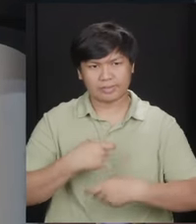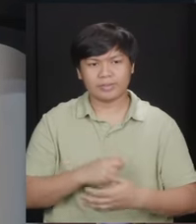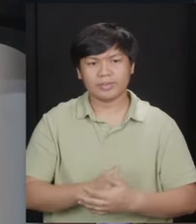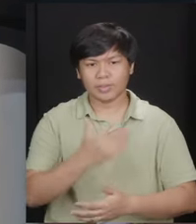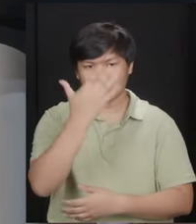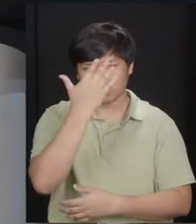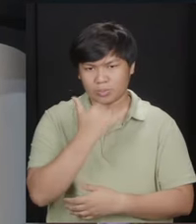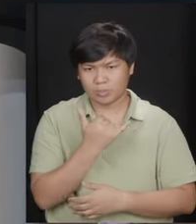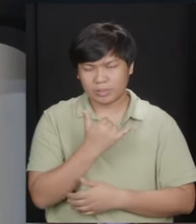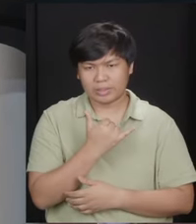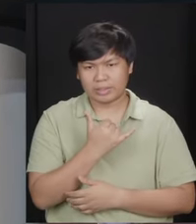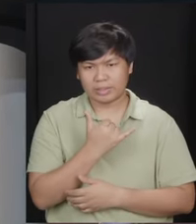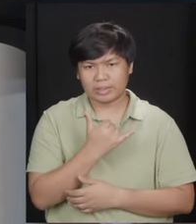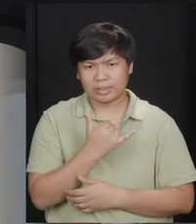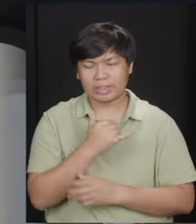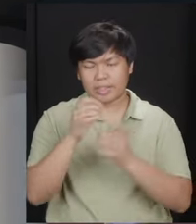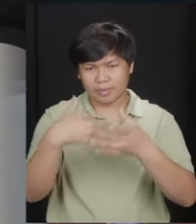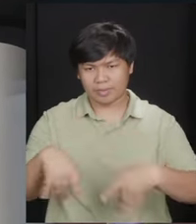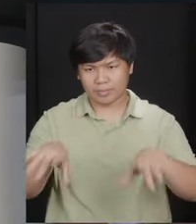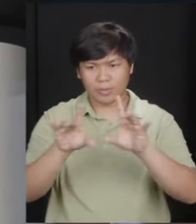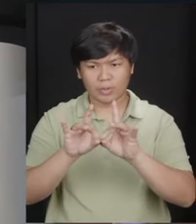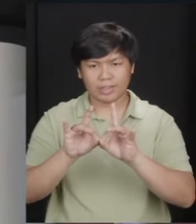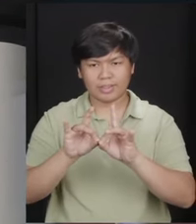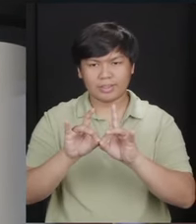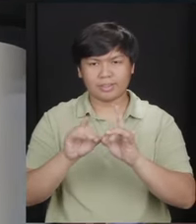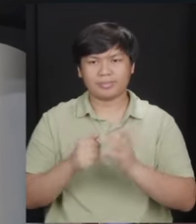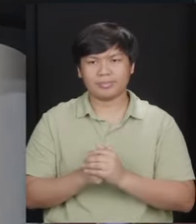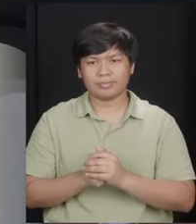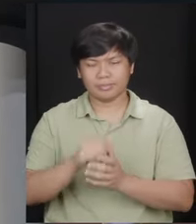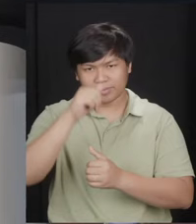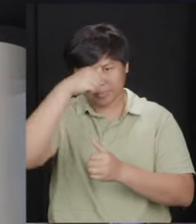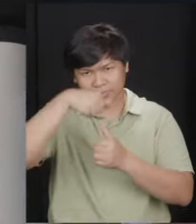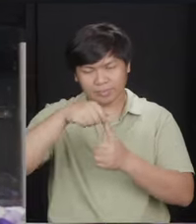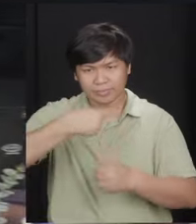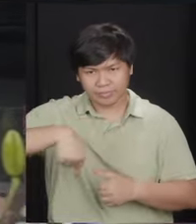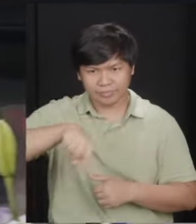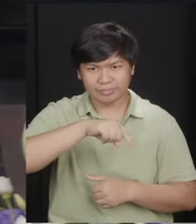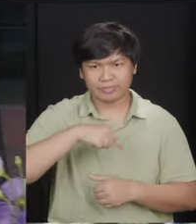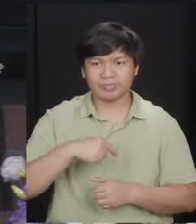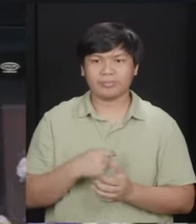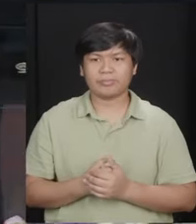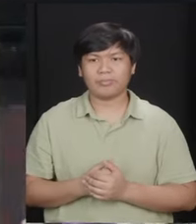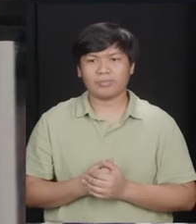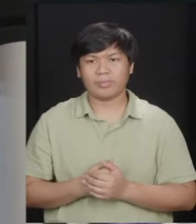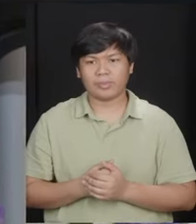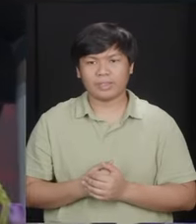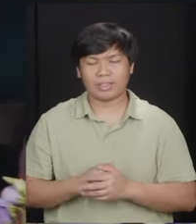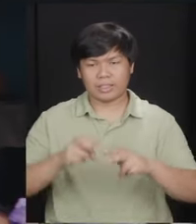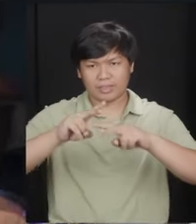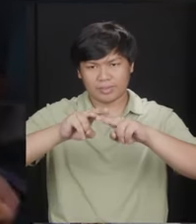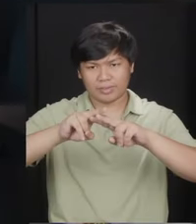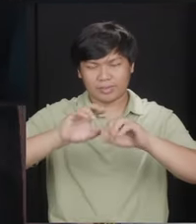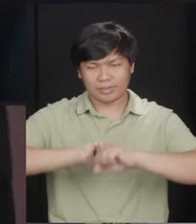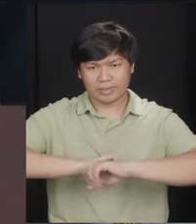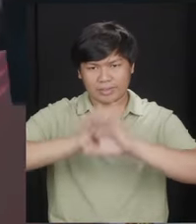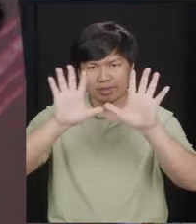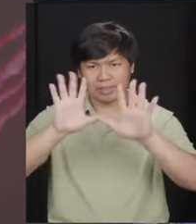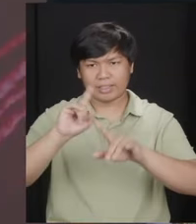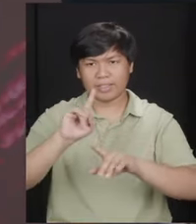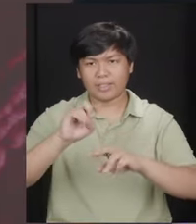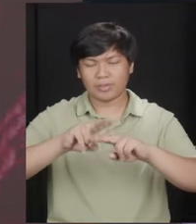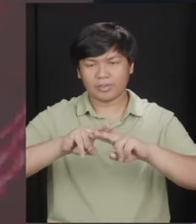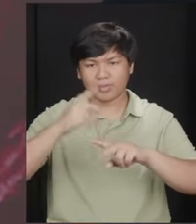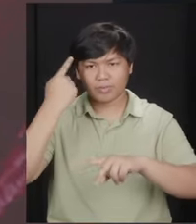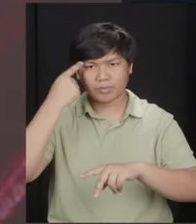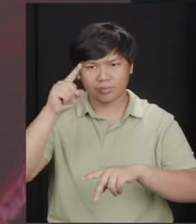why does this matter? Remember who we are supposed to be? Salt and light. What is salt